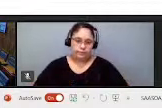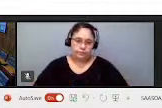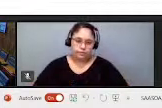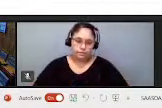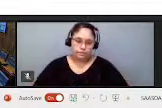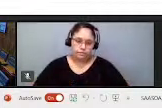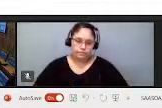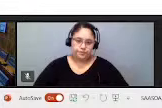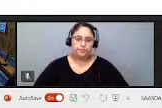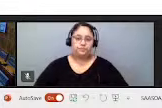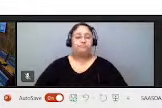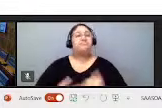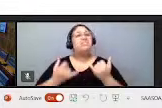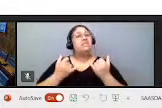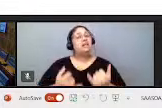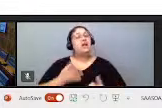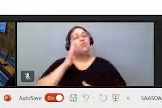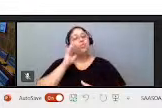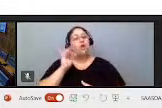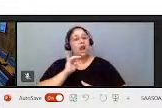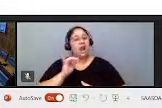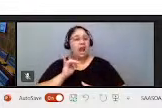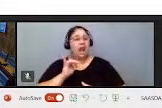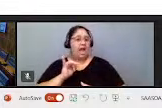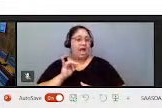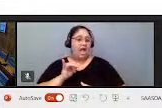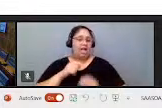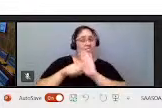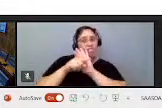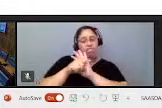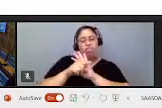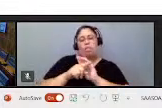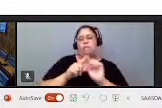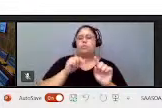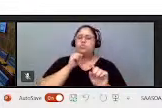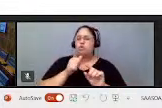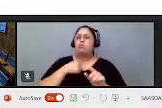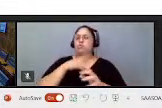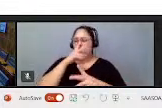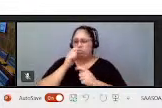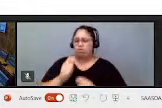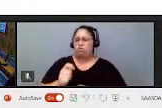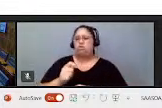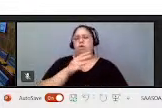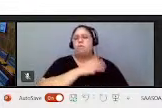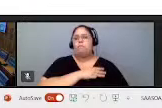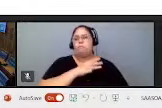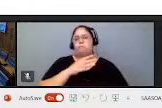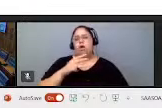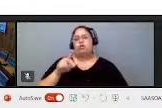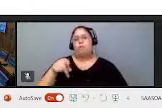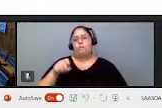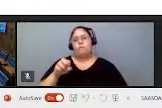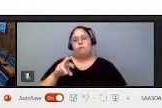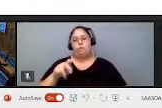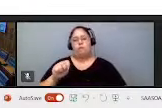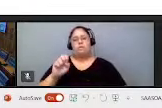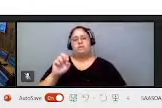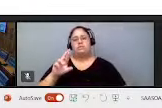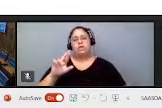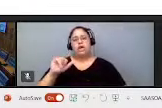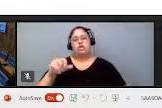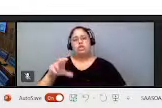a little bit gloomy and doomy but it's not we've got to take a hat off to Port manager Mr rajes Don and his